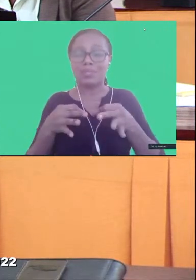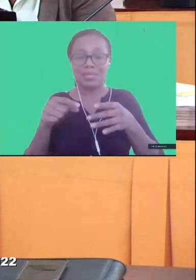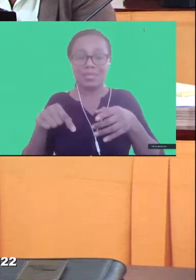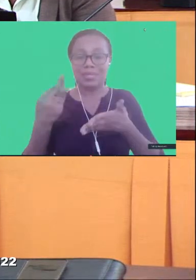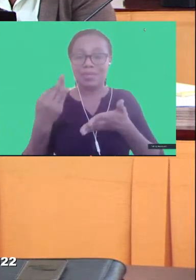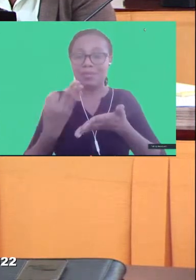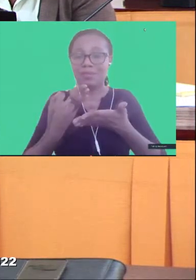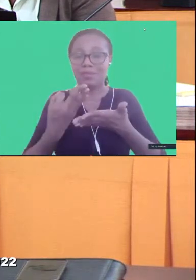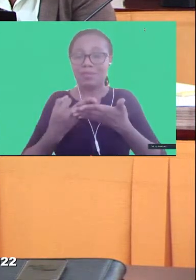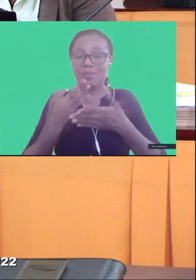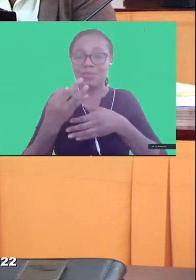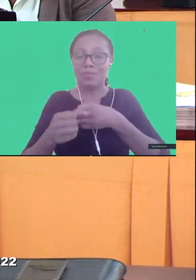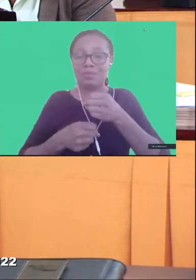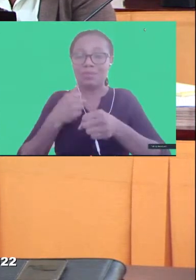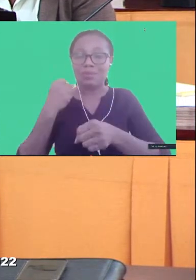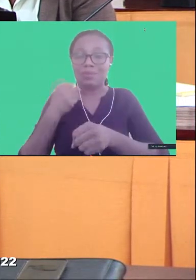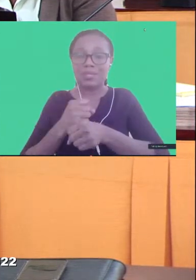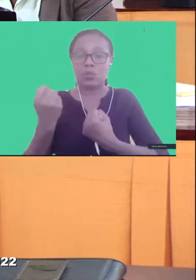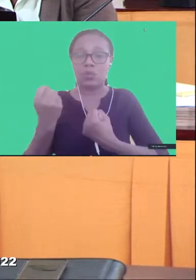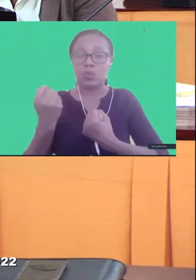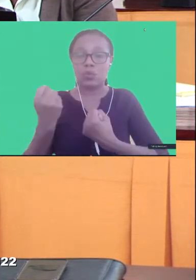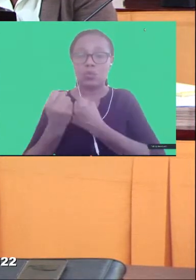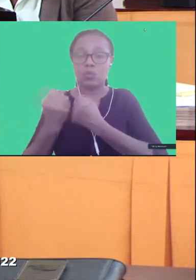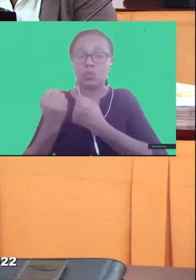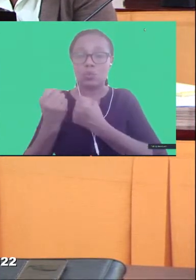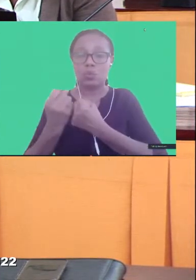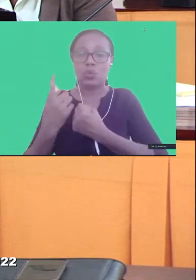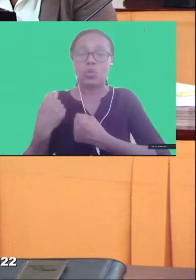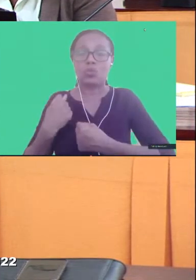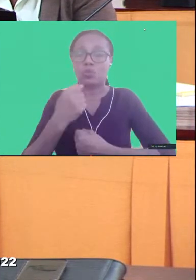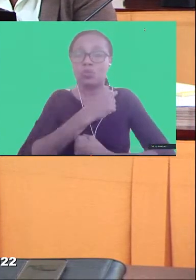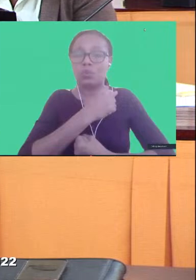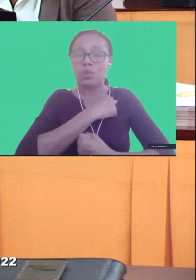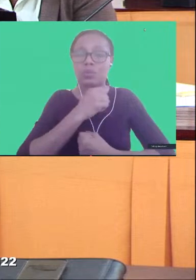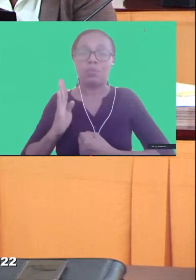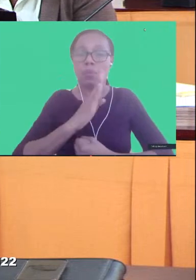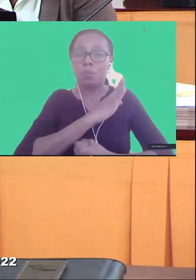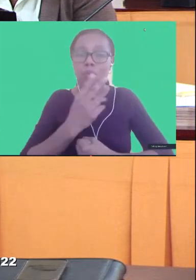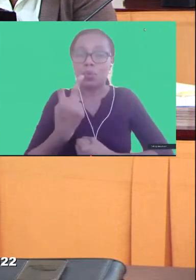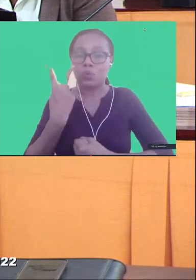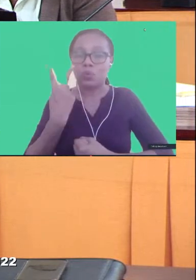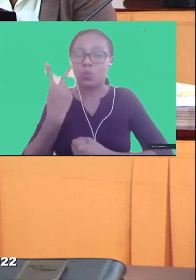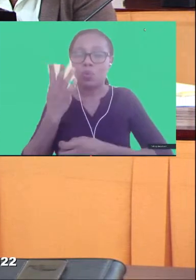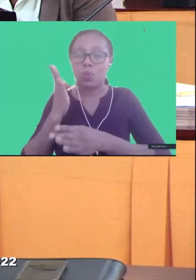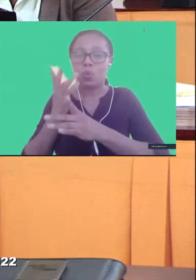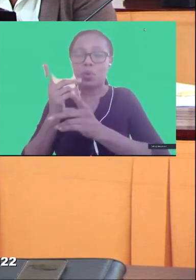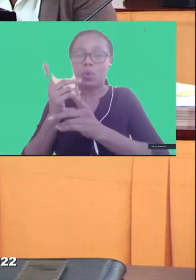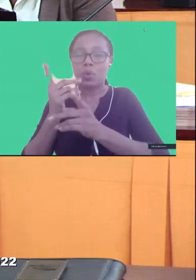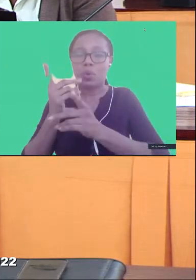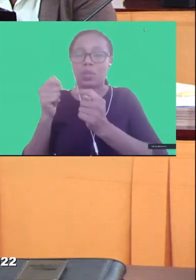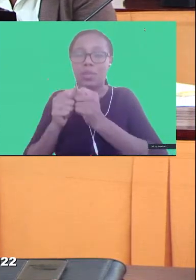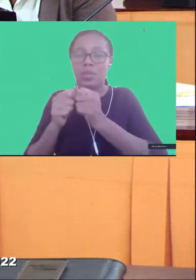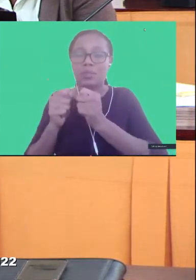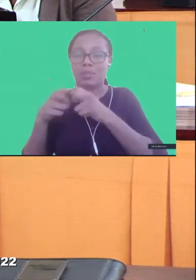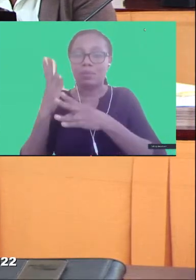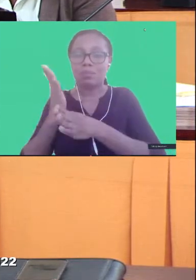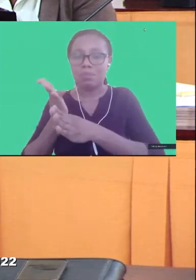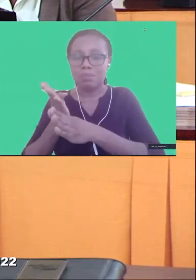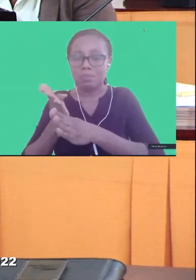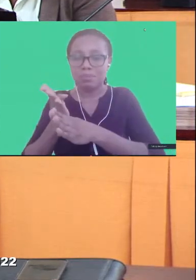buses, and we are in discussions currently now with the transport board through these current estimates to help to buy 10